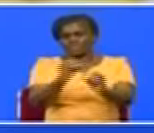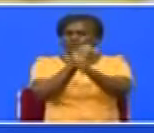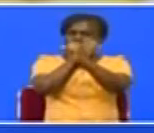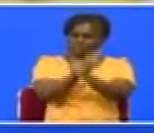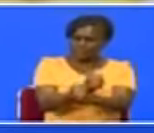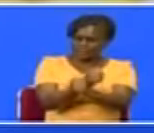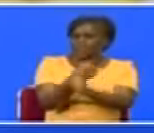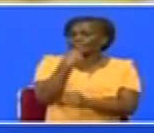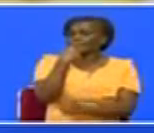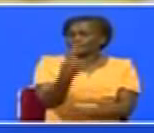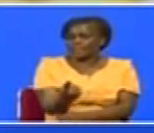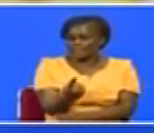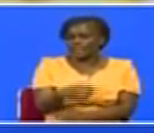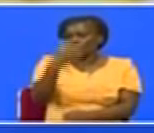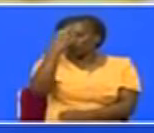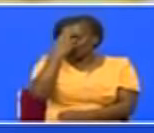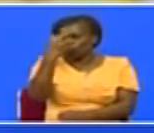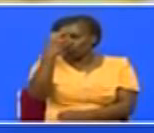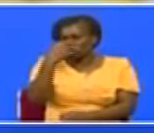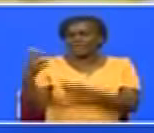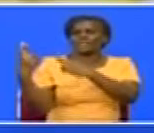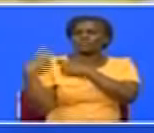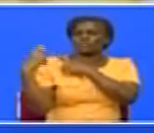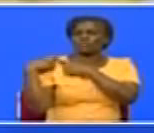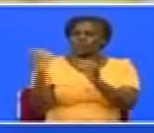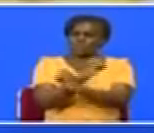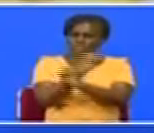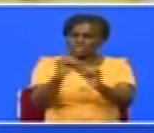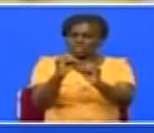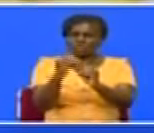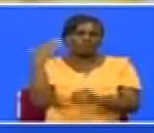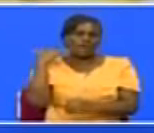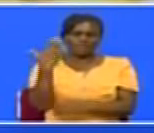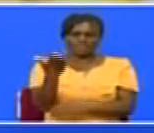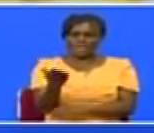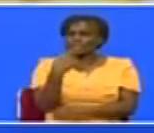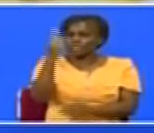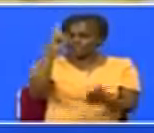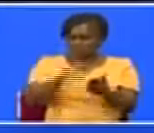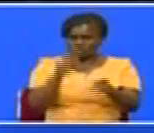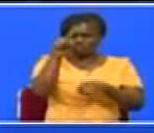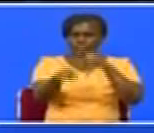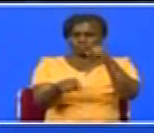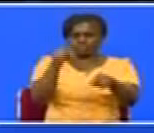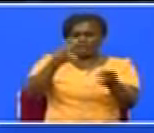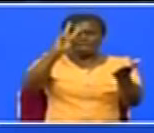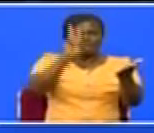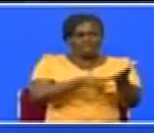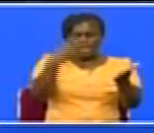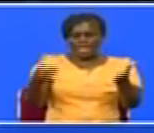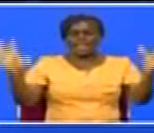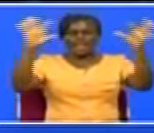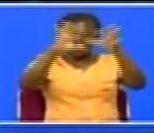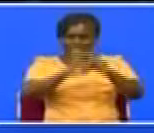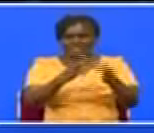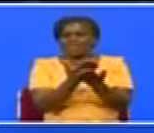defense further submits that Ruto is not responsible for the crimes charged, arguing that the prosecution failed to link him